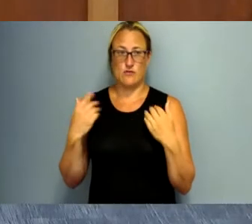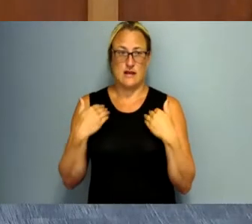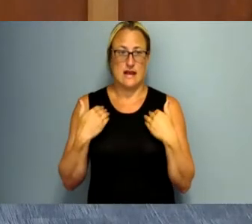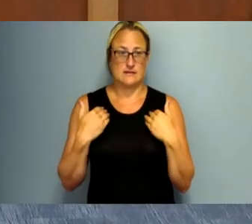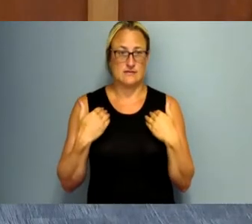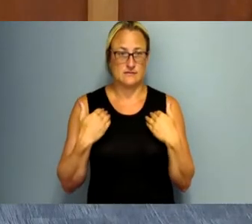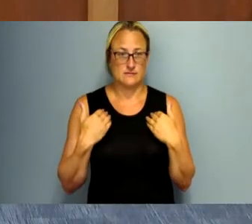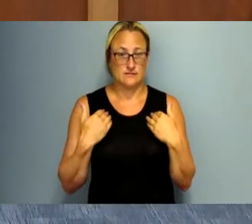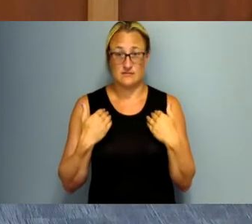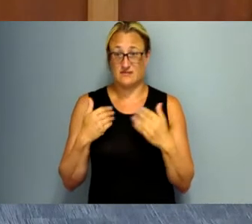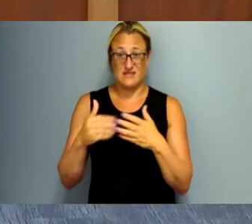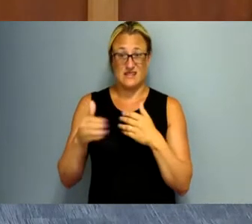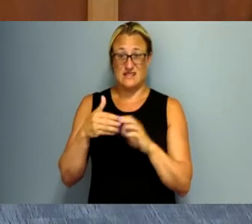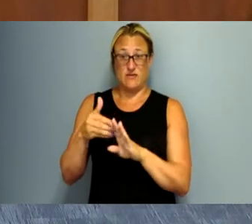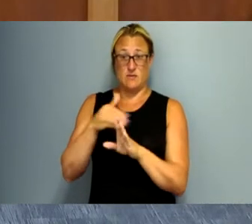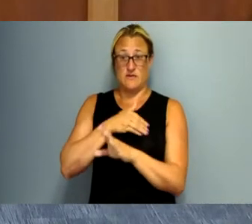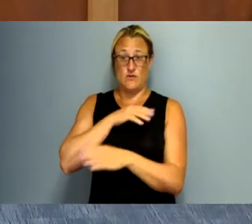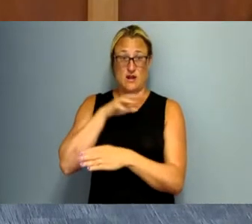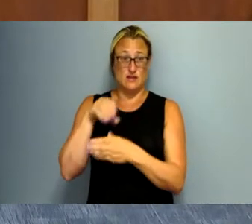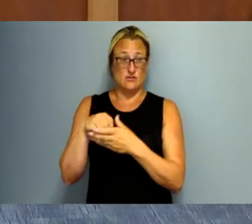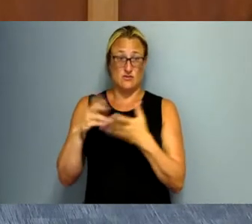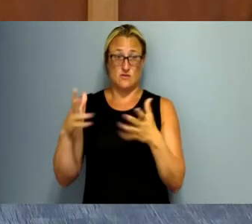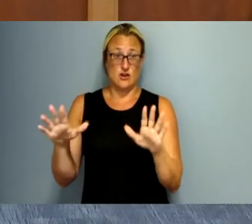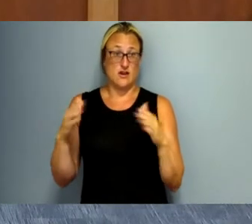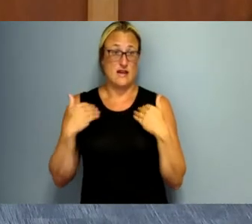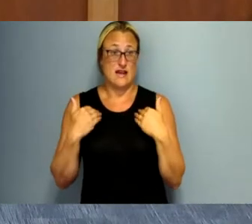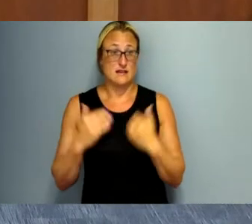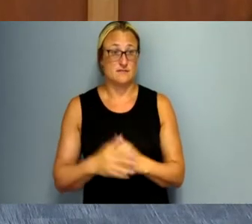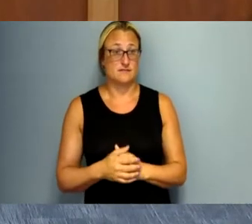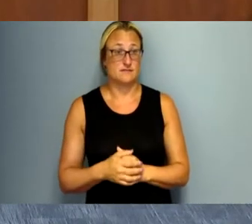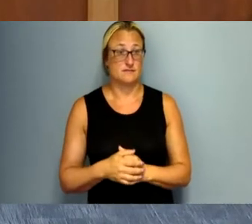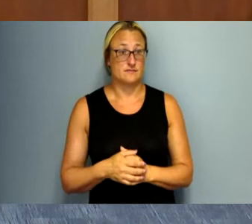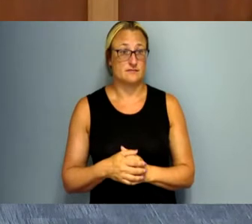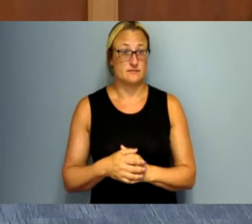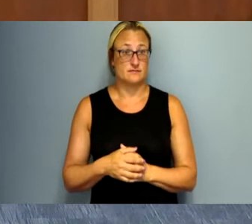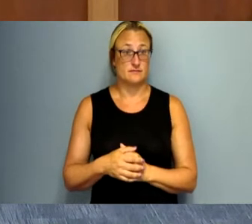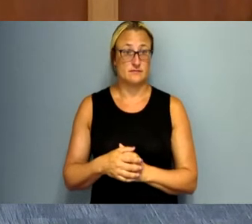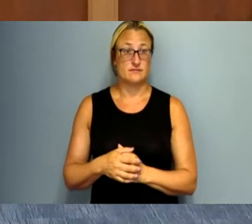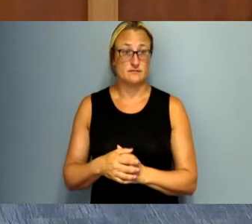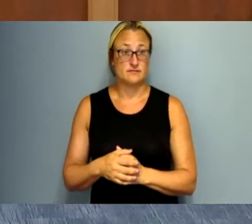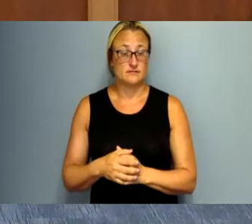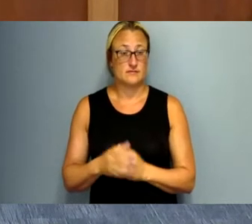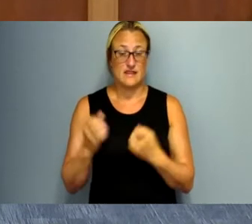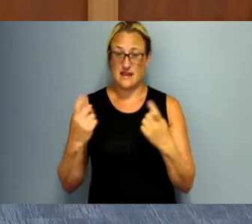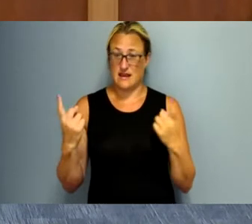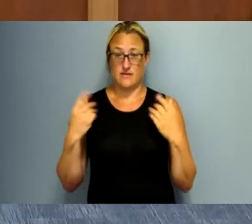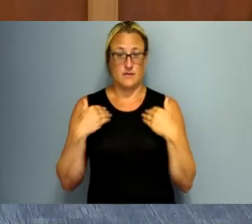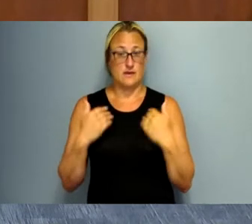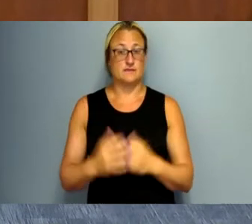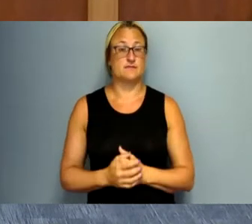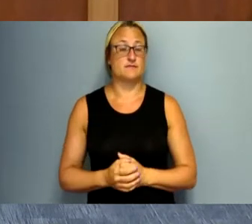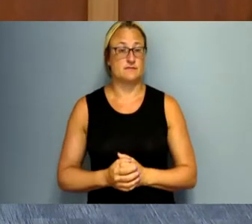even before I was elected. I don't know if it was true when... I did not, but everybody has always had that. Yeah. So,